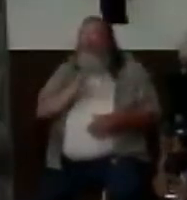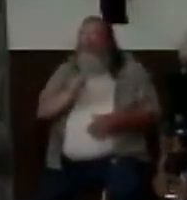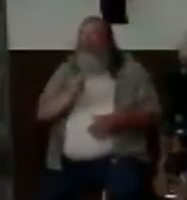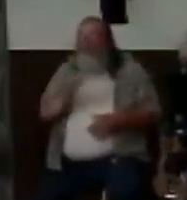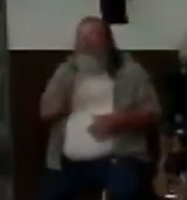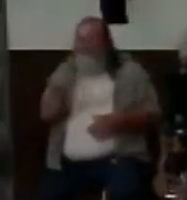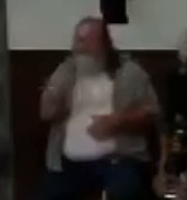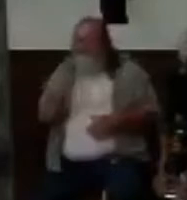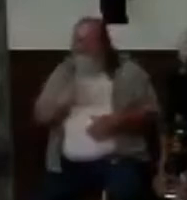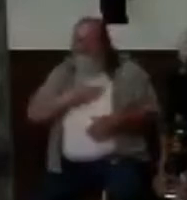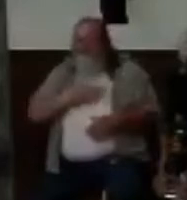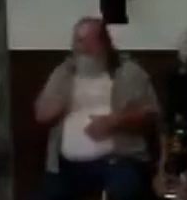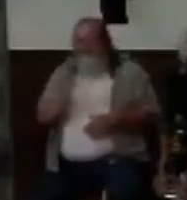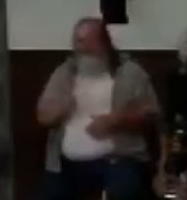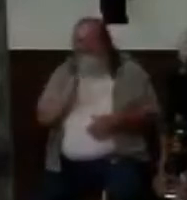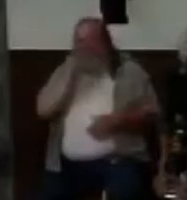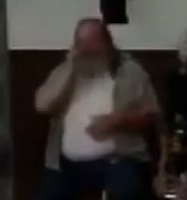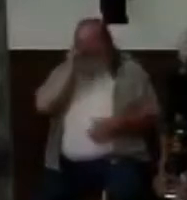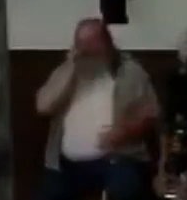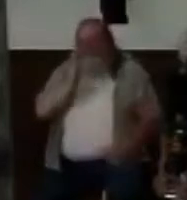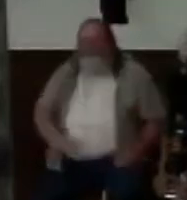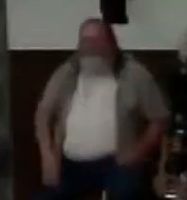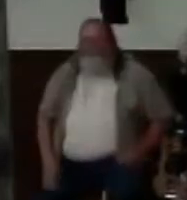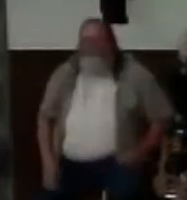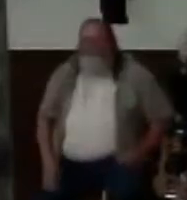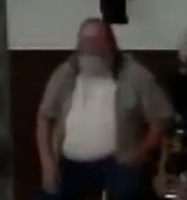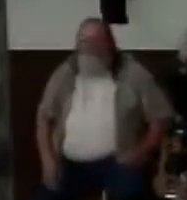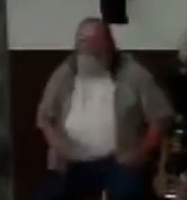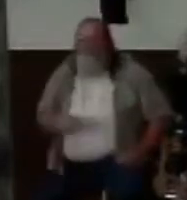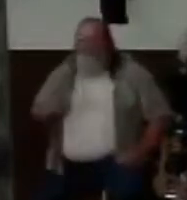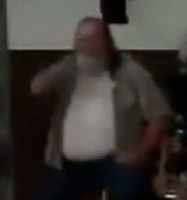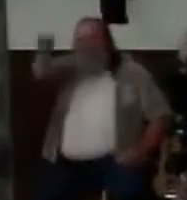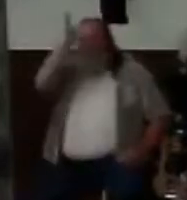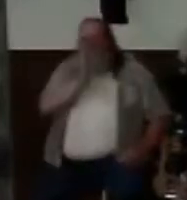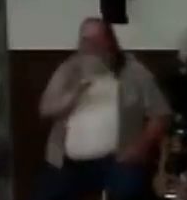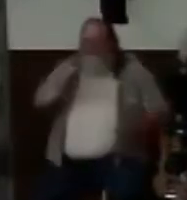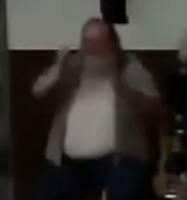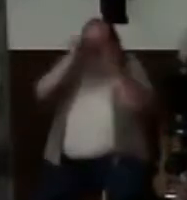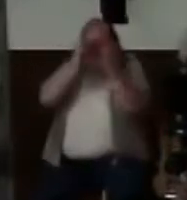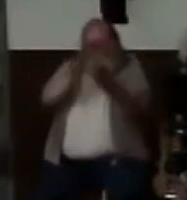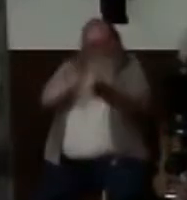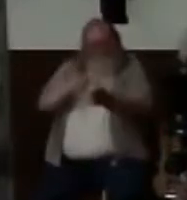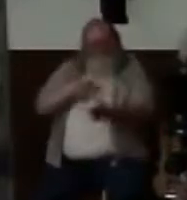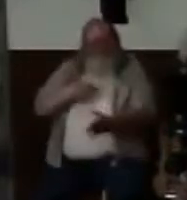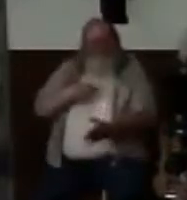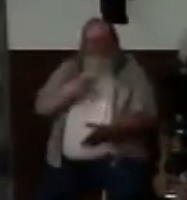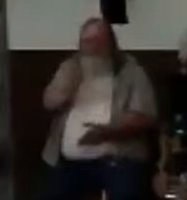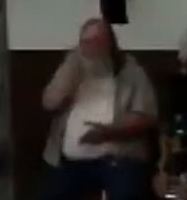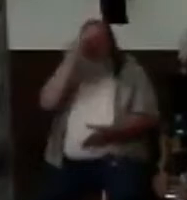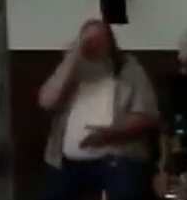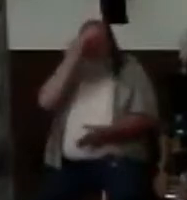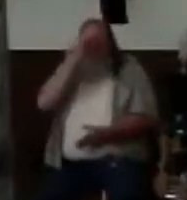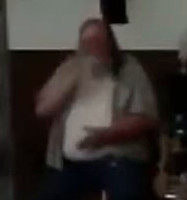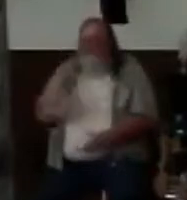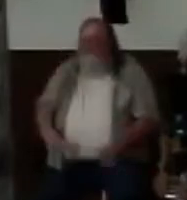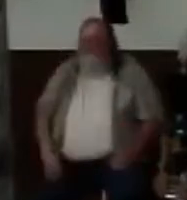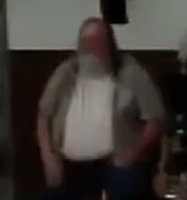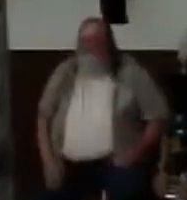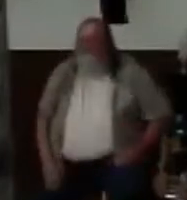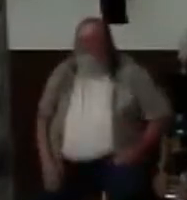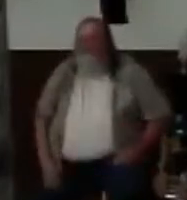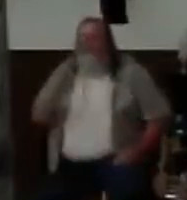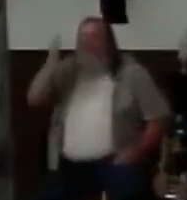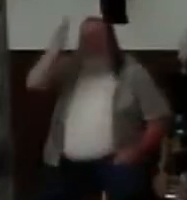who sent me is true, and you don't know him. But I know him because I come from him, and he sent me to